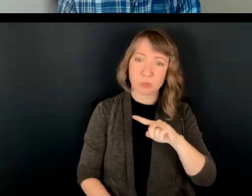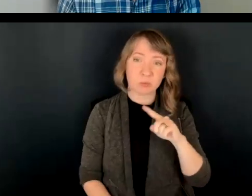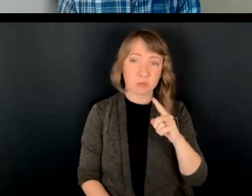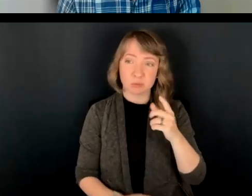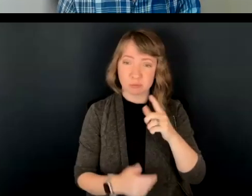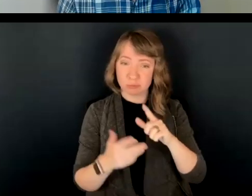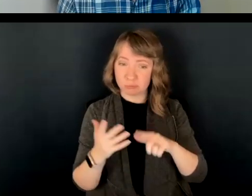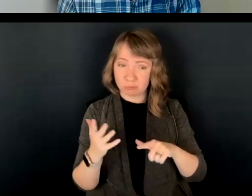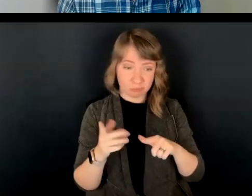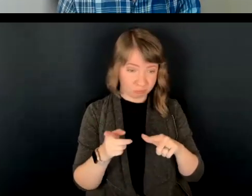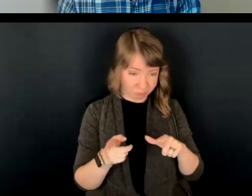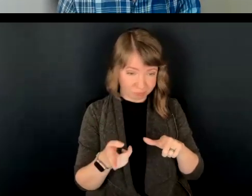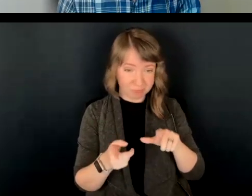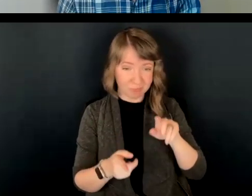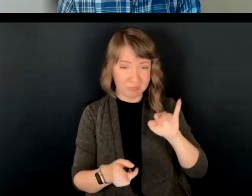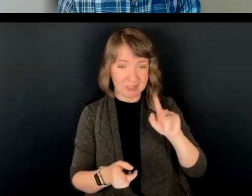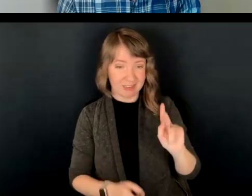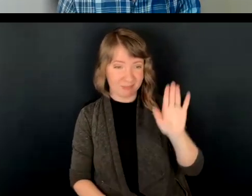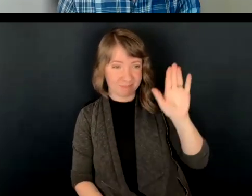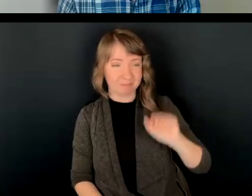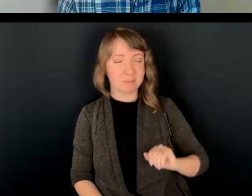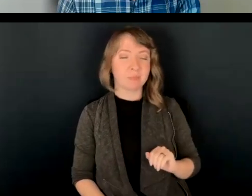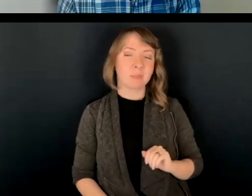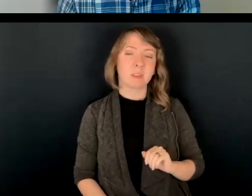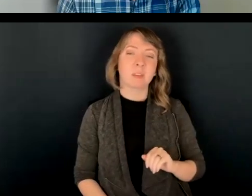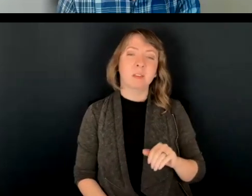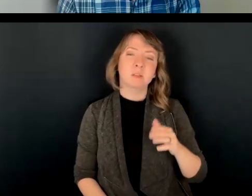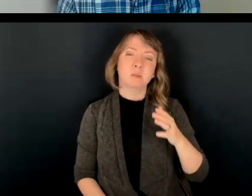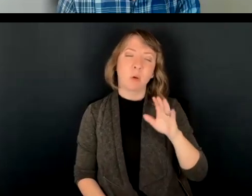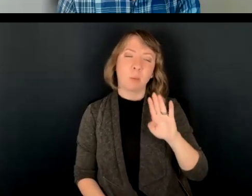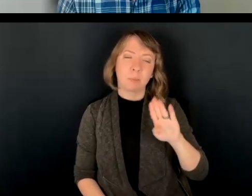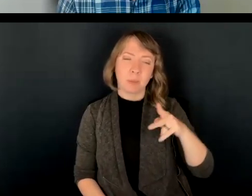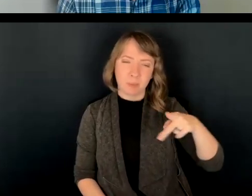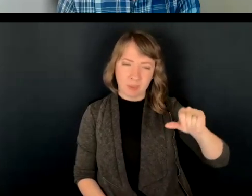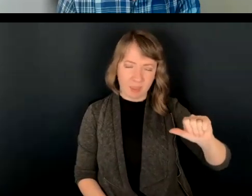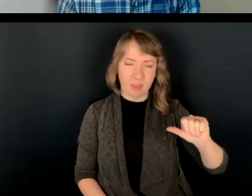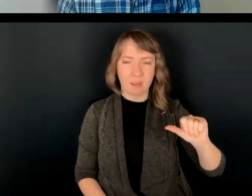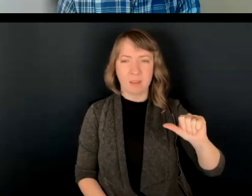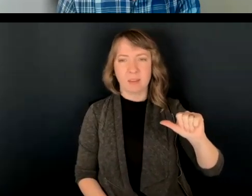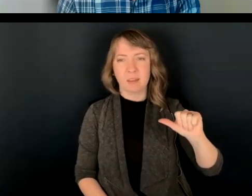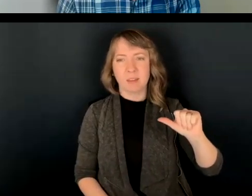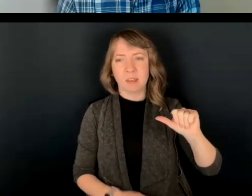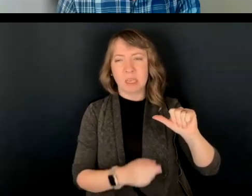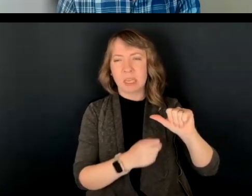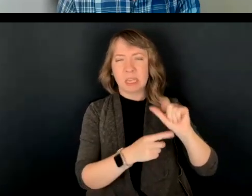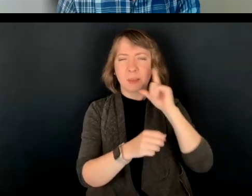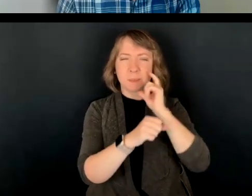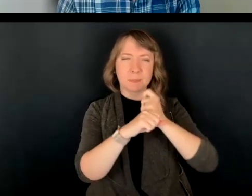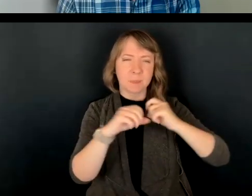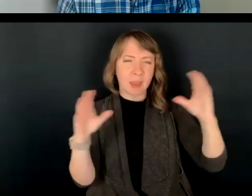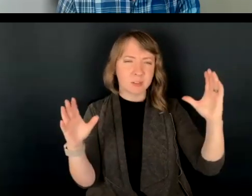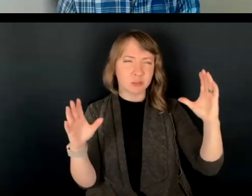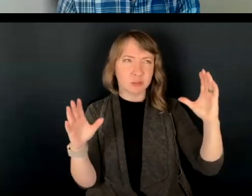I can take a stab at it. So blanket purchase agreements, imagine them as not being